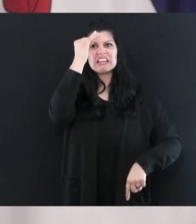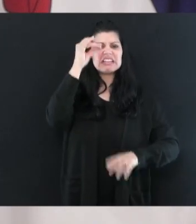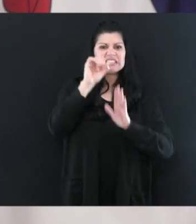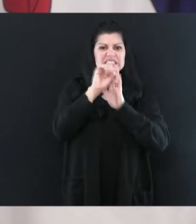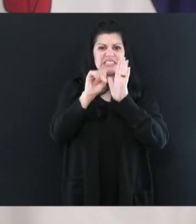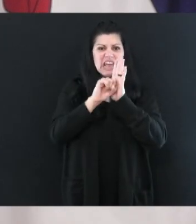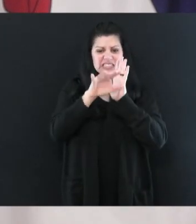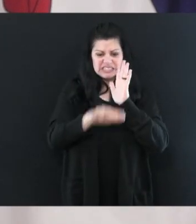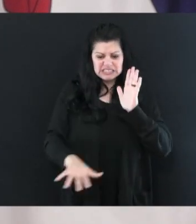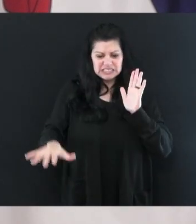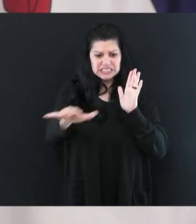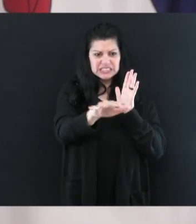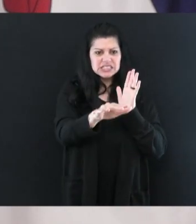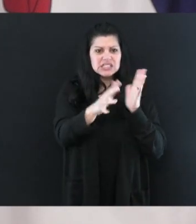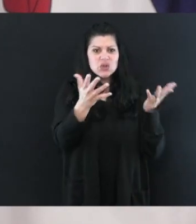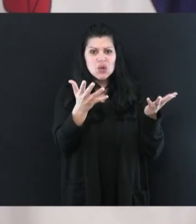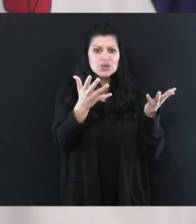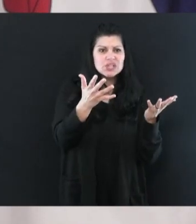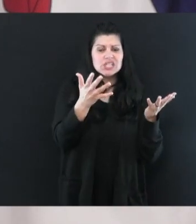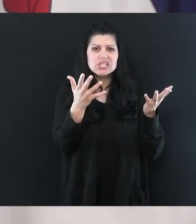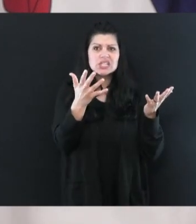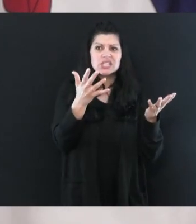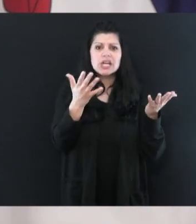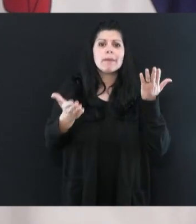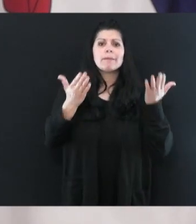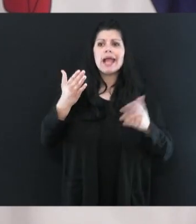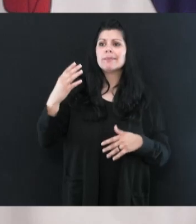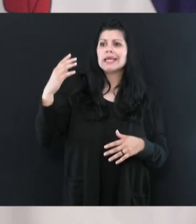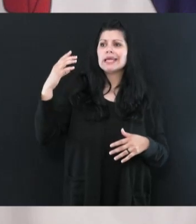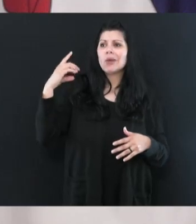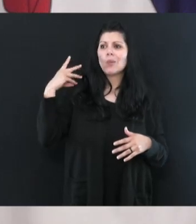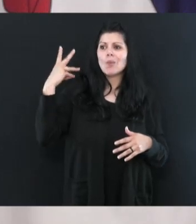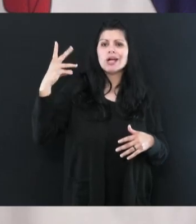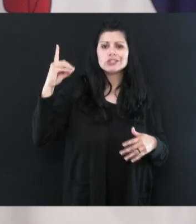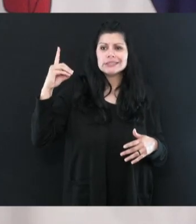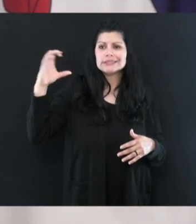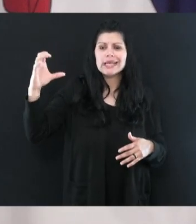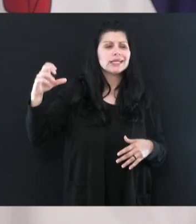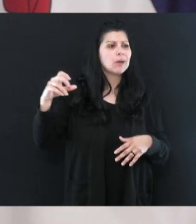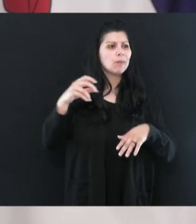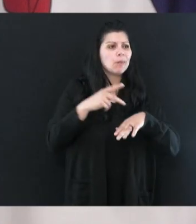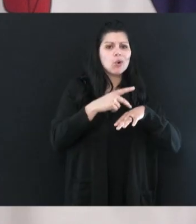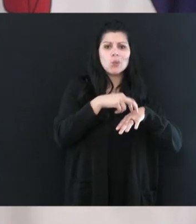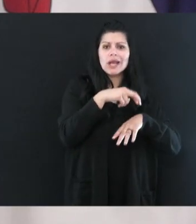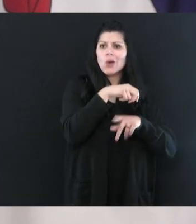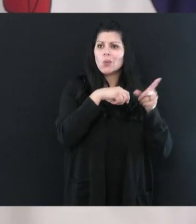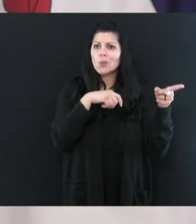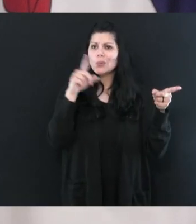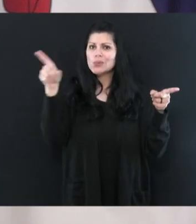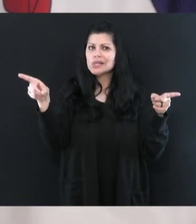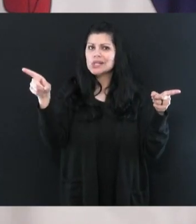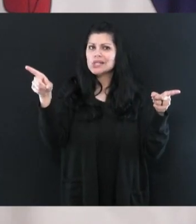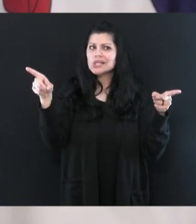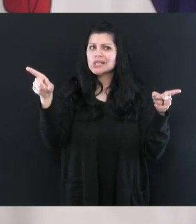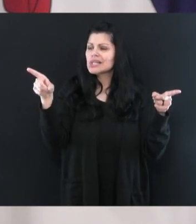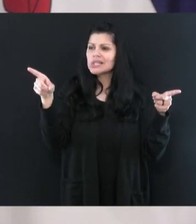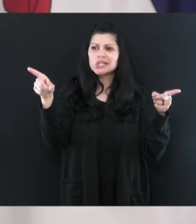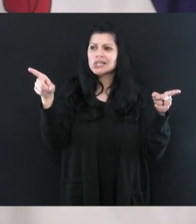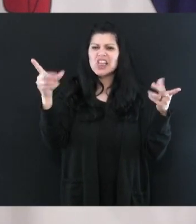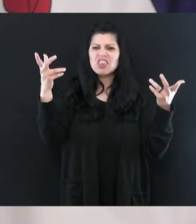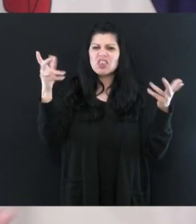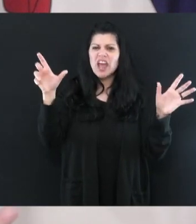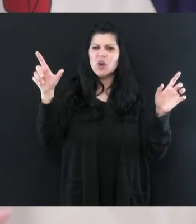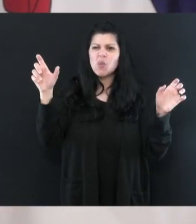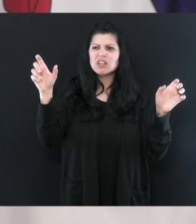not states, but maybe D.C. and Puerto Rico, other than that, Every state in this country